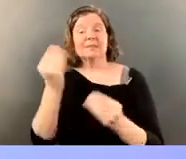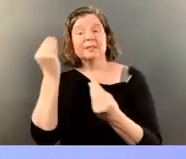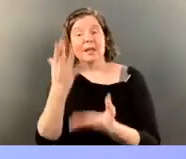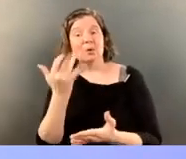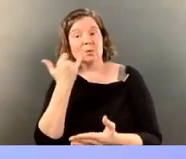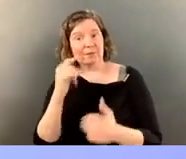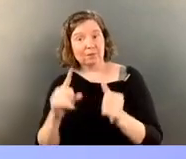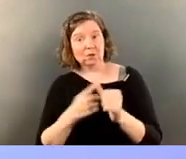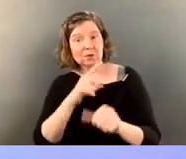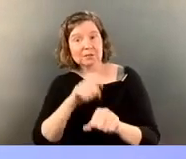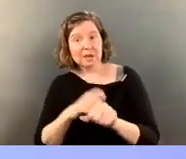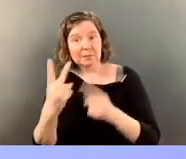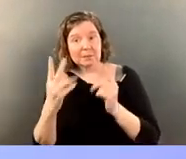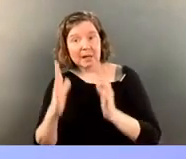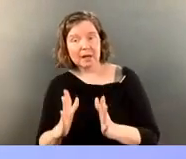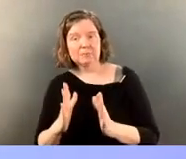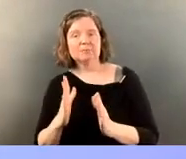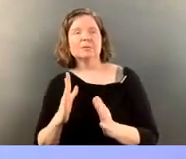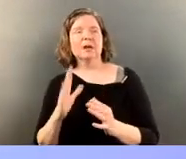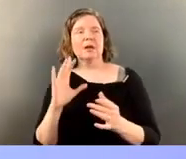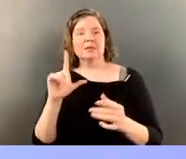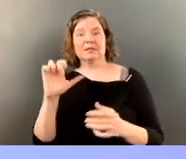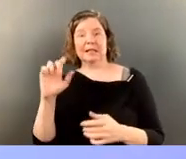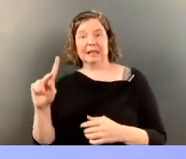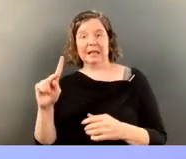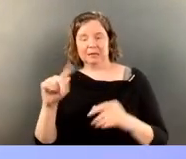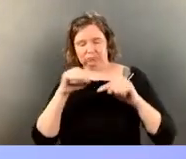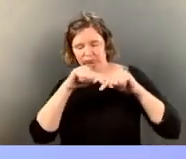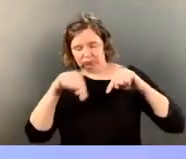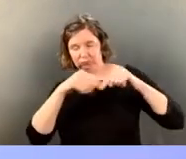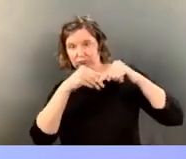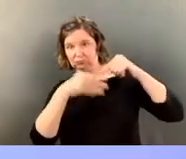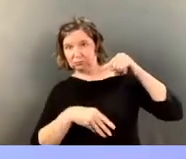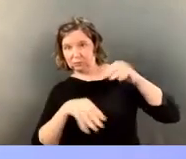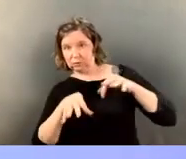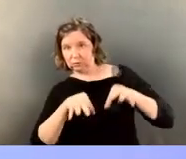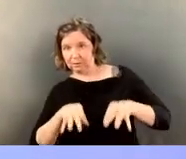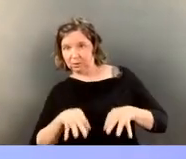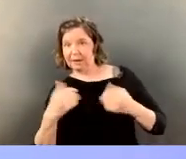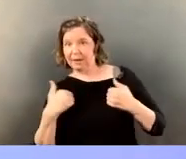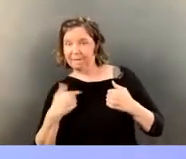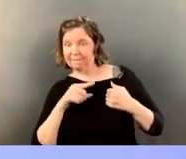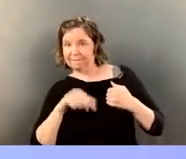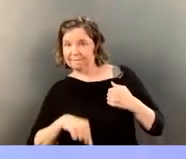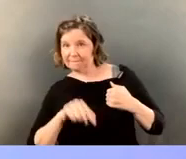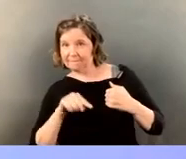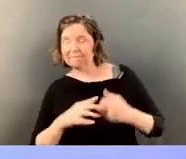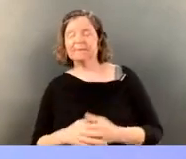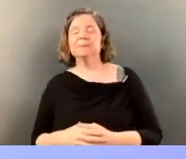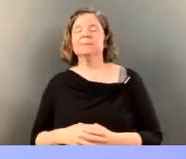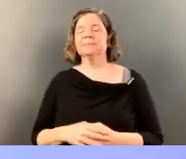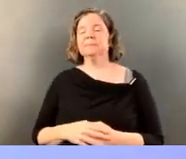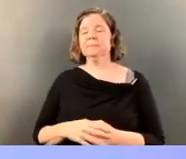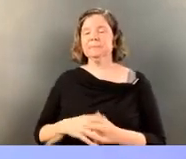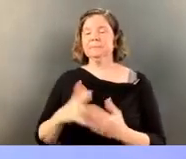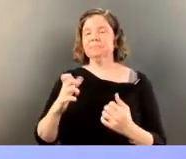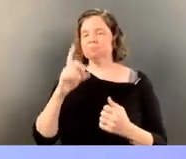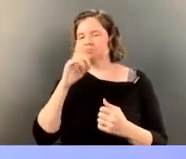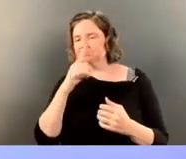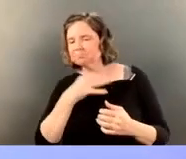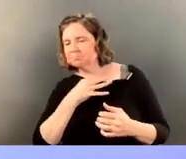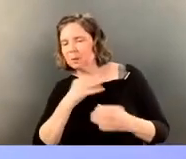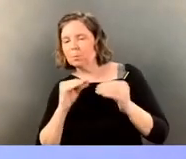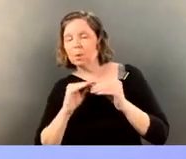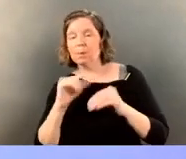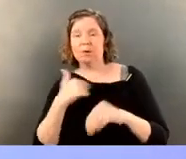if you are a first-time guest, there's some links and stuff that you can check out in the description below, in the description below. A few links if you want to check out more about